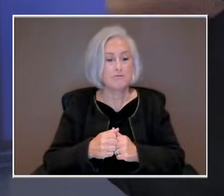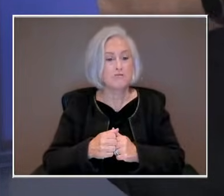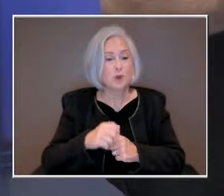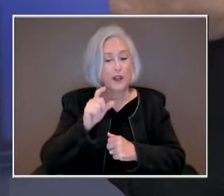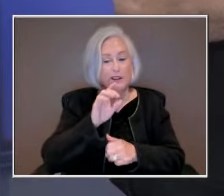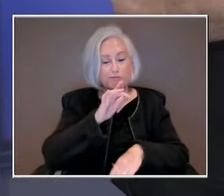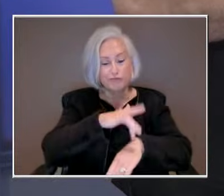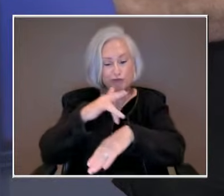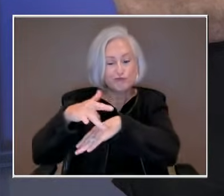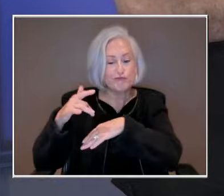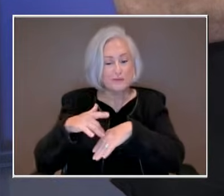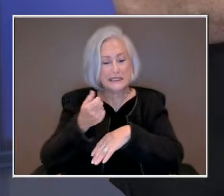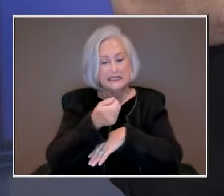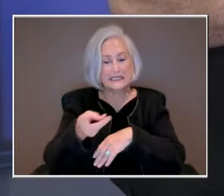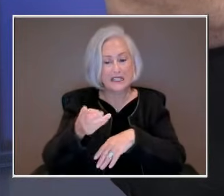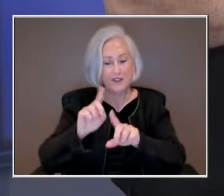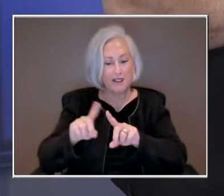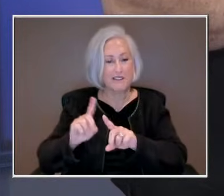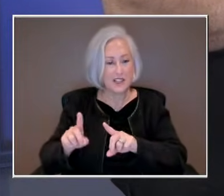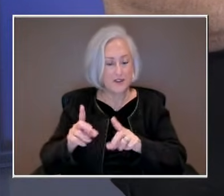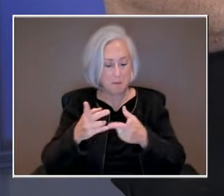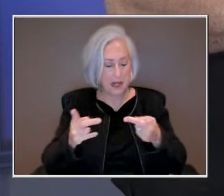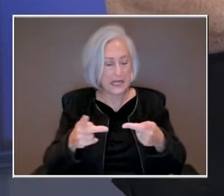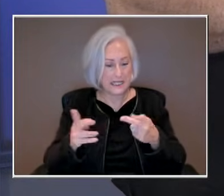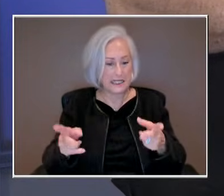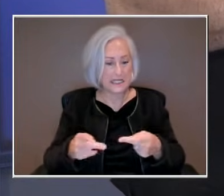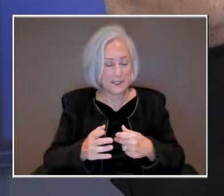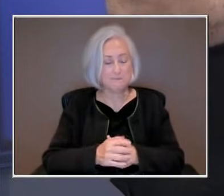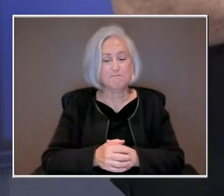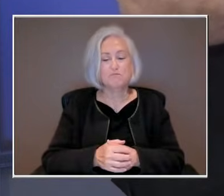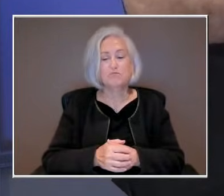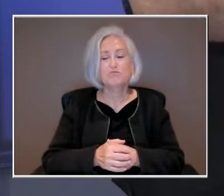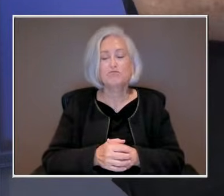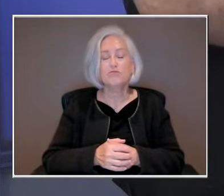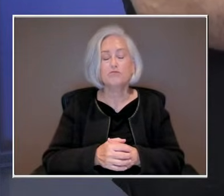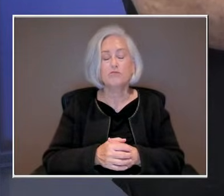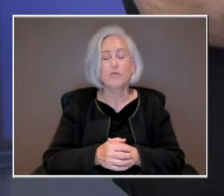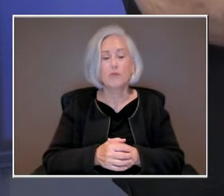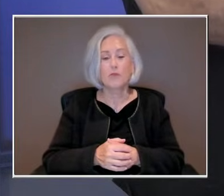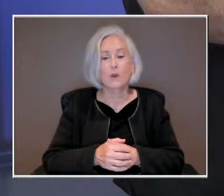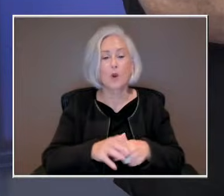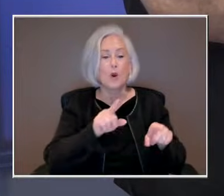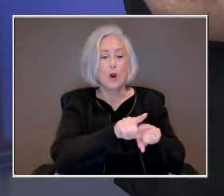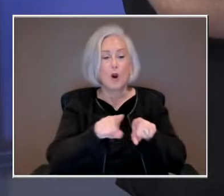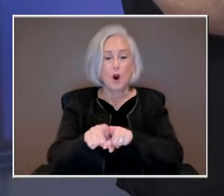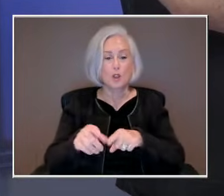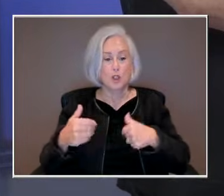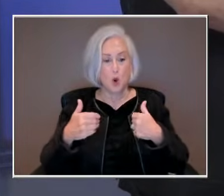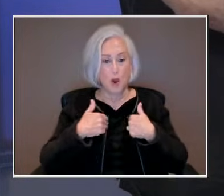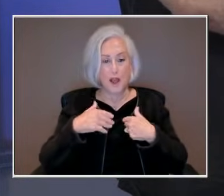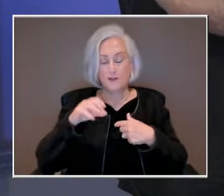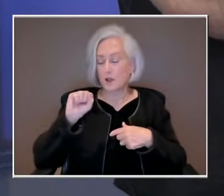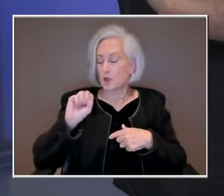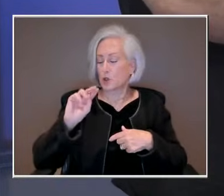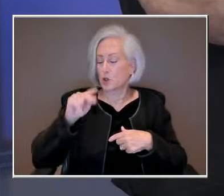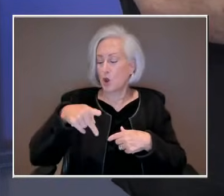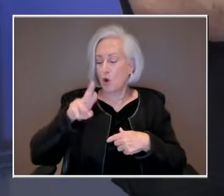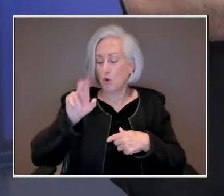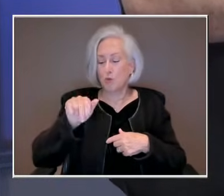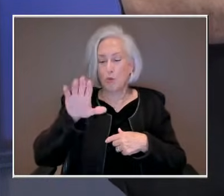sung quite a few times, different places. We also have a soprano, alto, women's